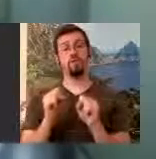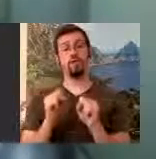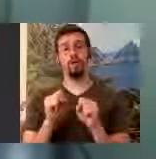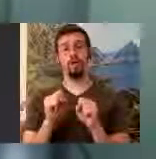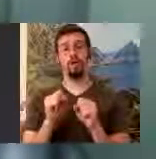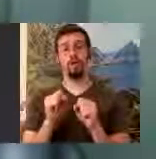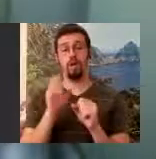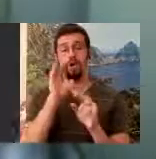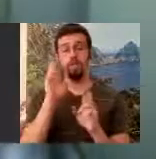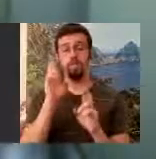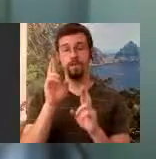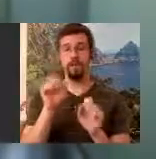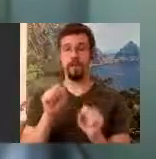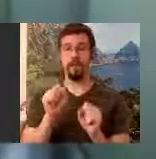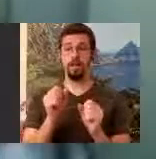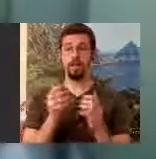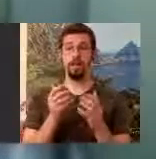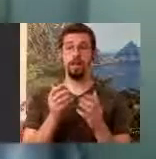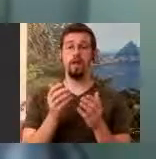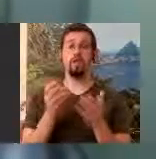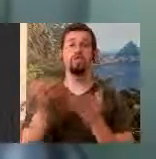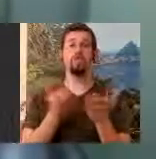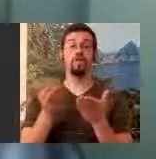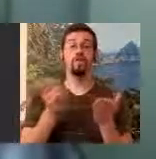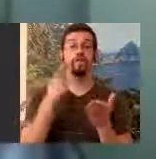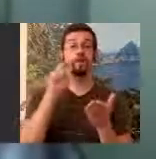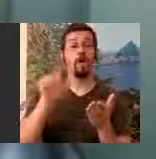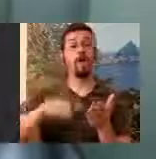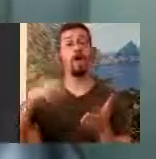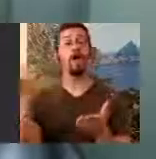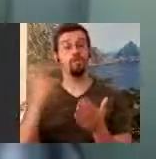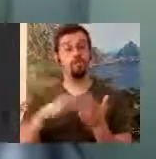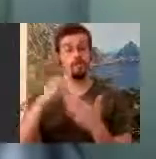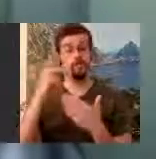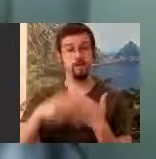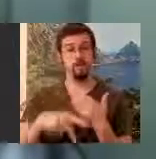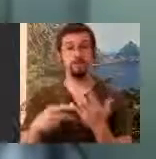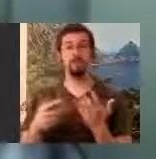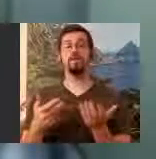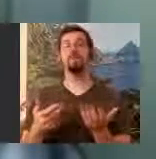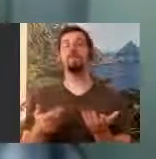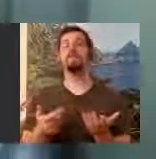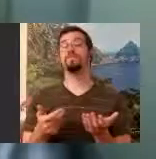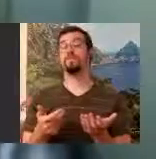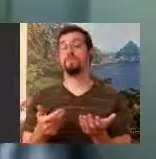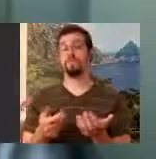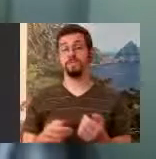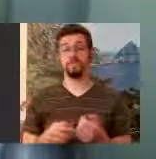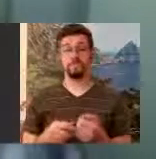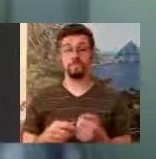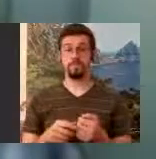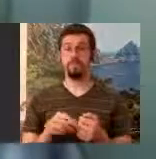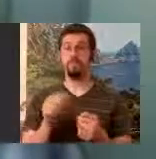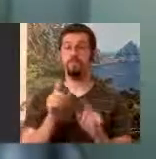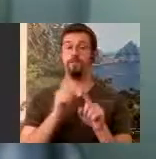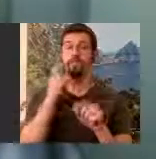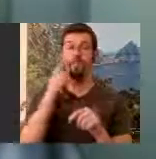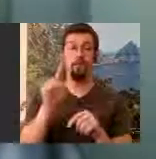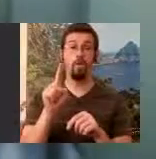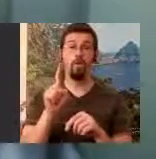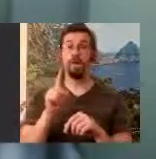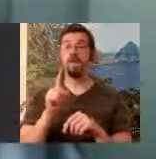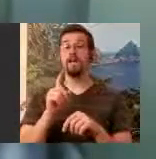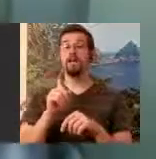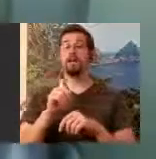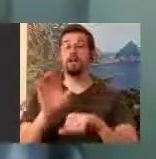web service, maybe for other applications, such as mobile applications or web applications, so